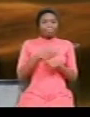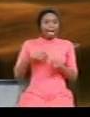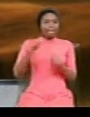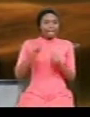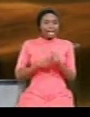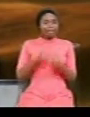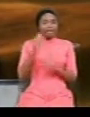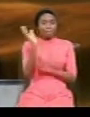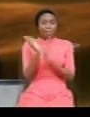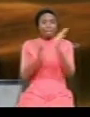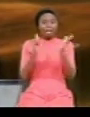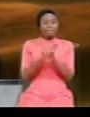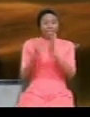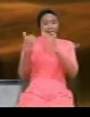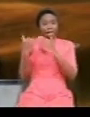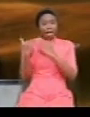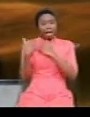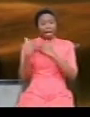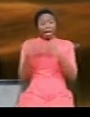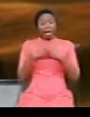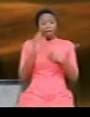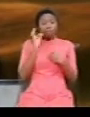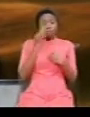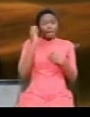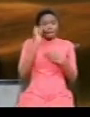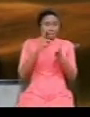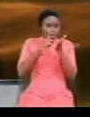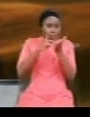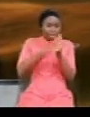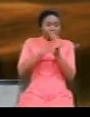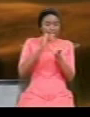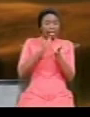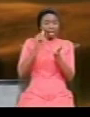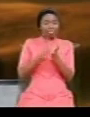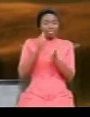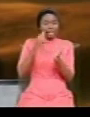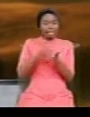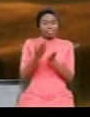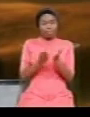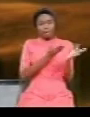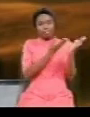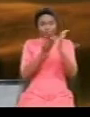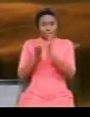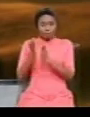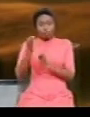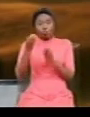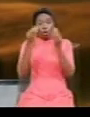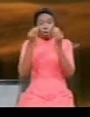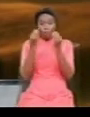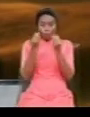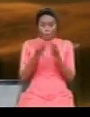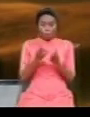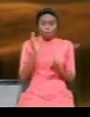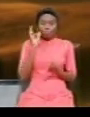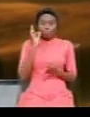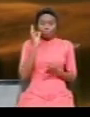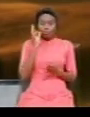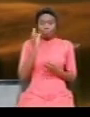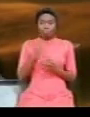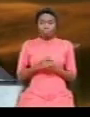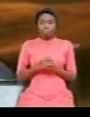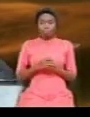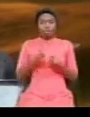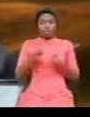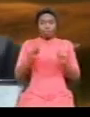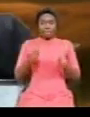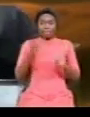every branch that beareth fruit, he purgeth it, that it may bring forth more fruits. You